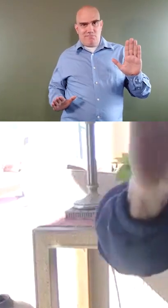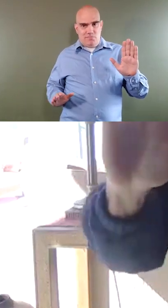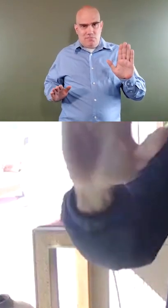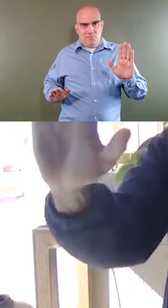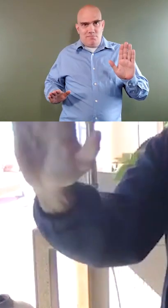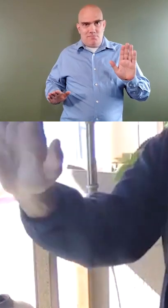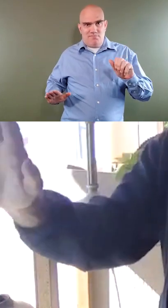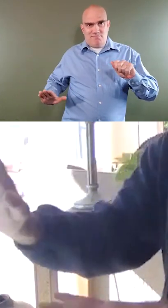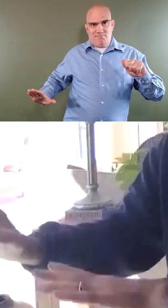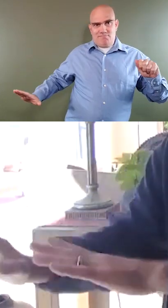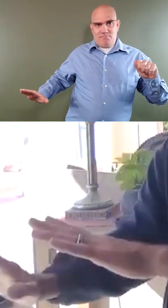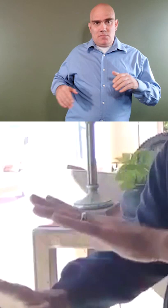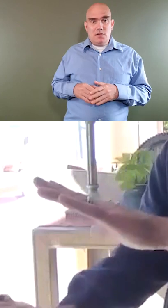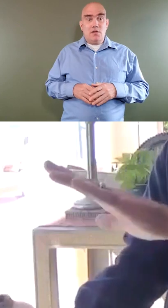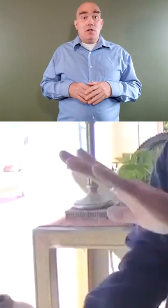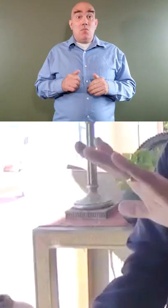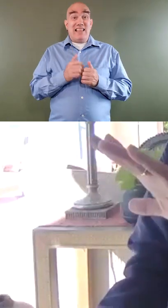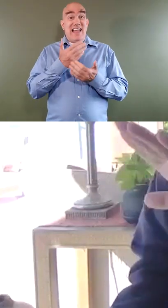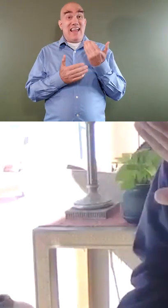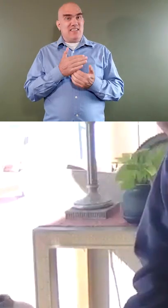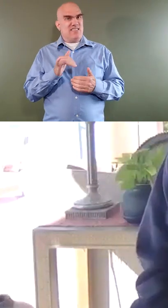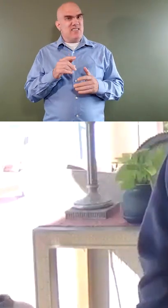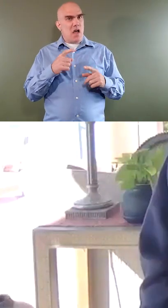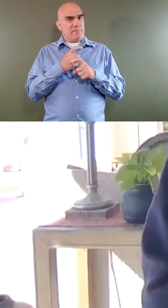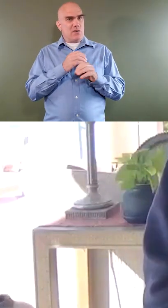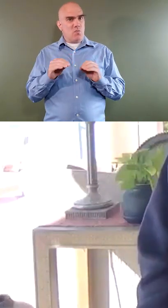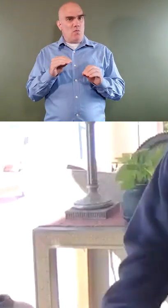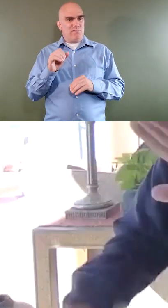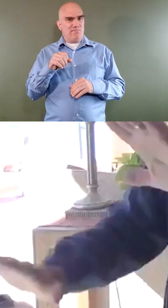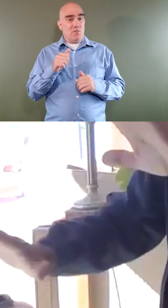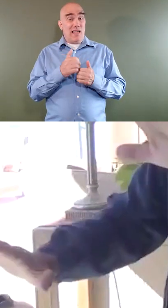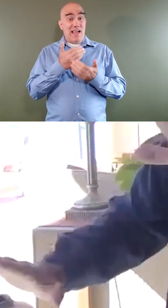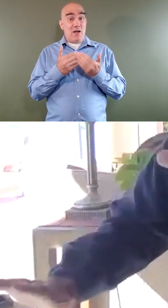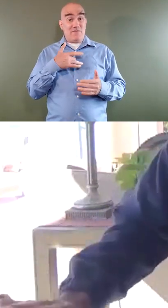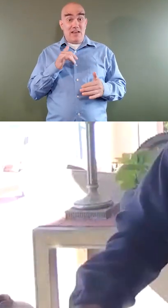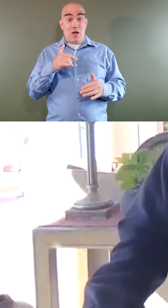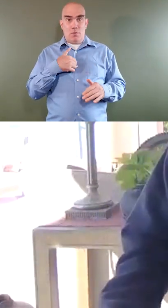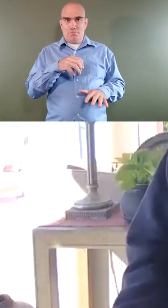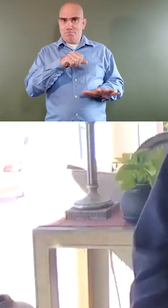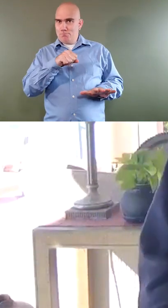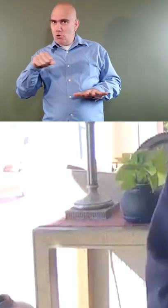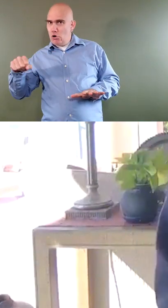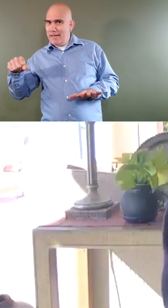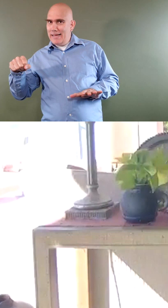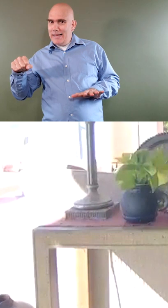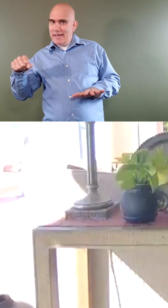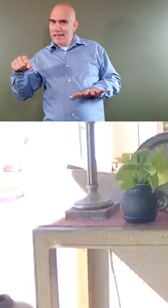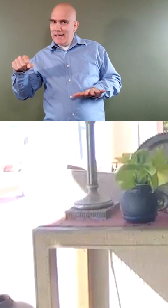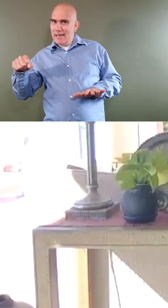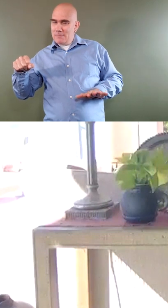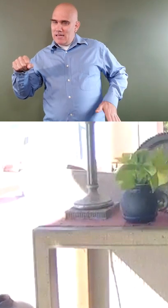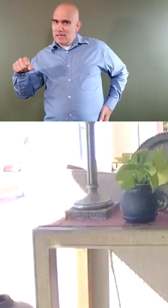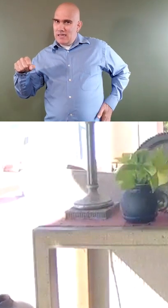With the hands, this is a complicated move. With the hands, we feel like we're pulling across.